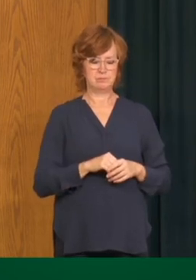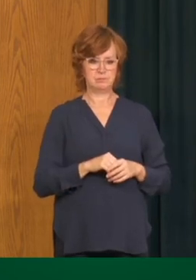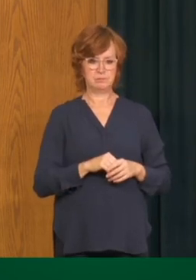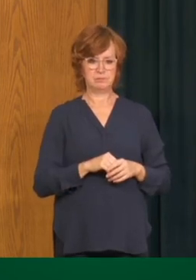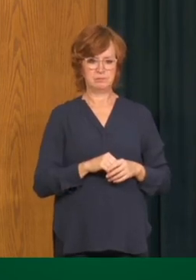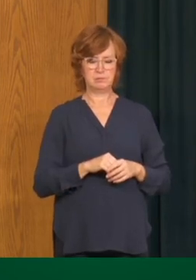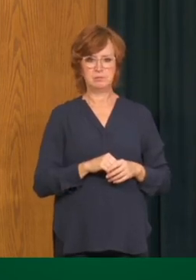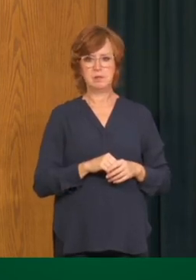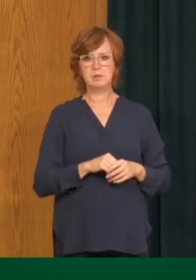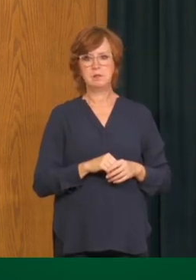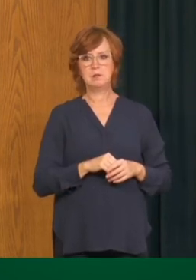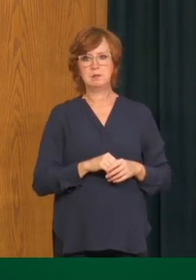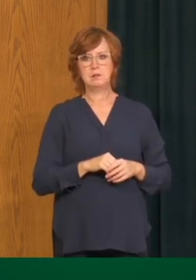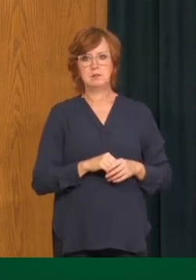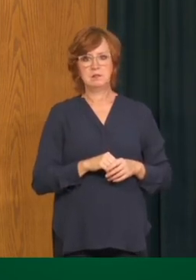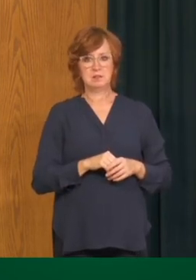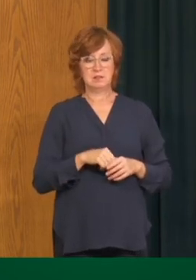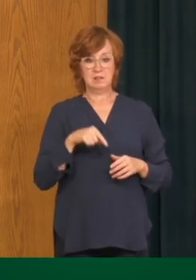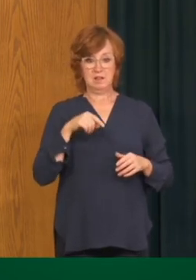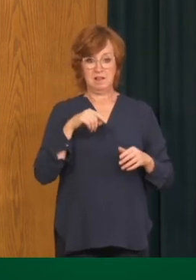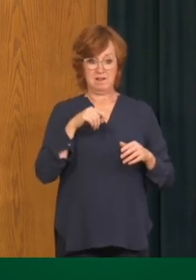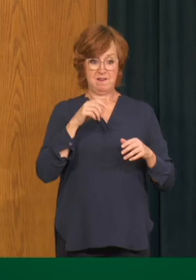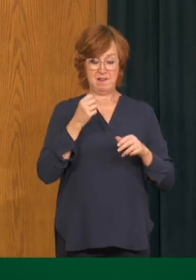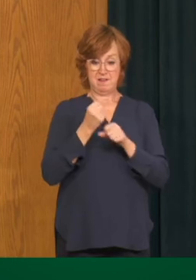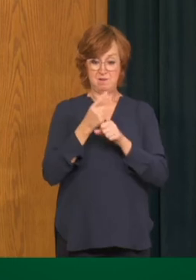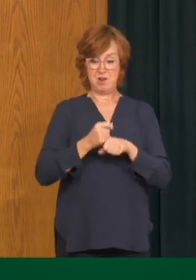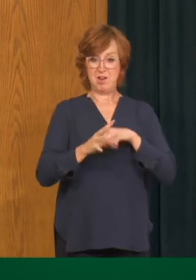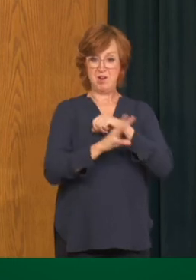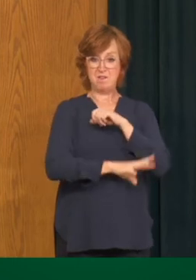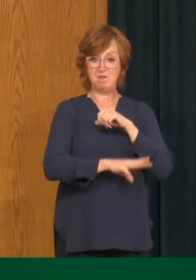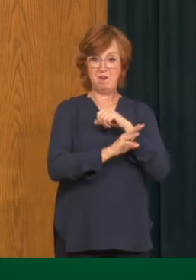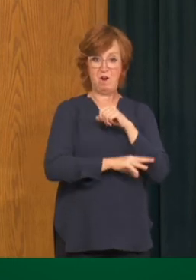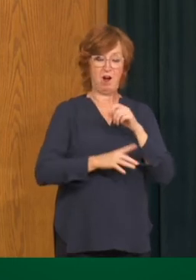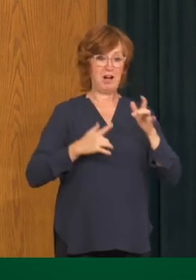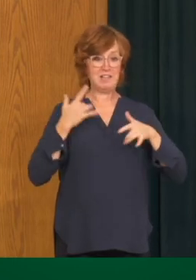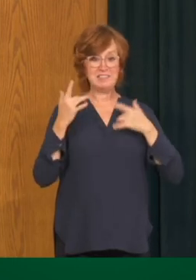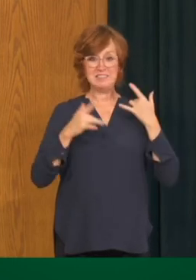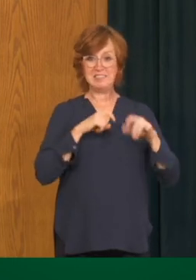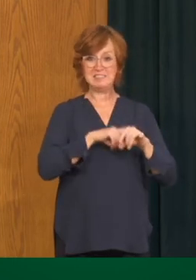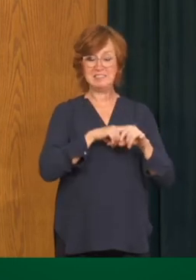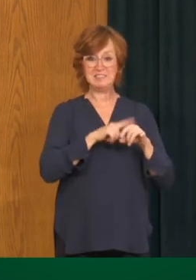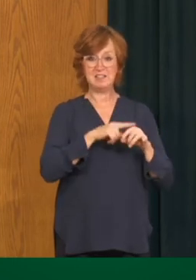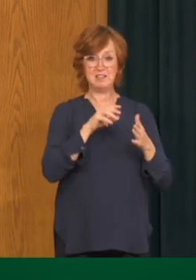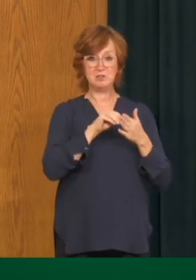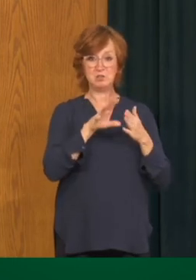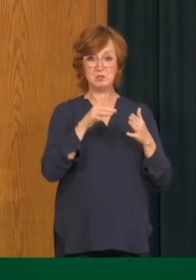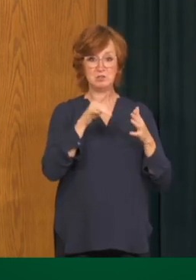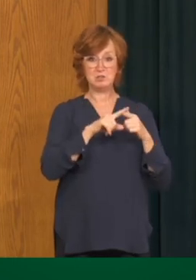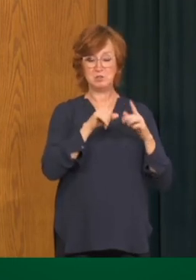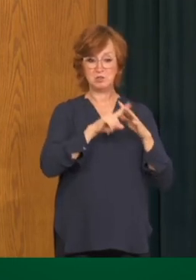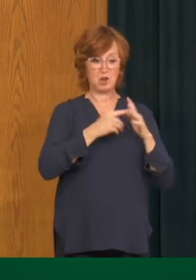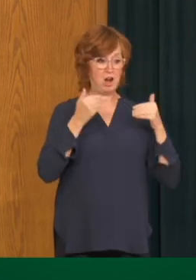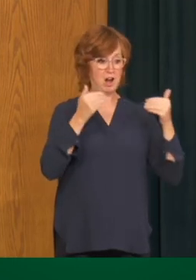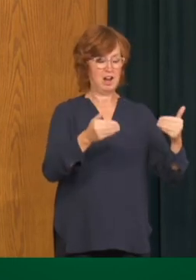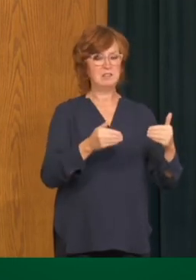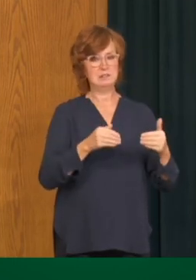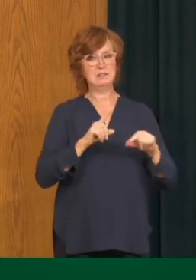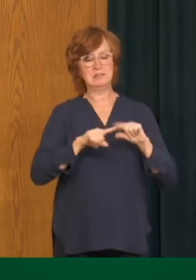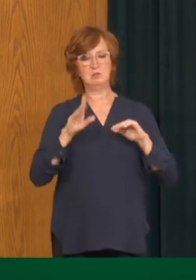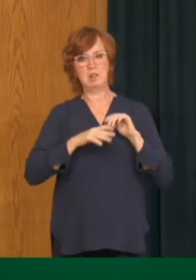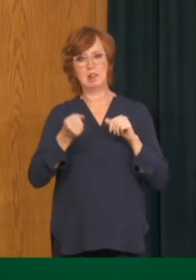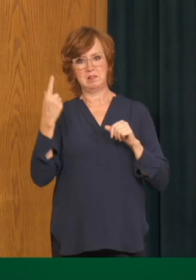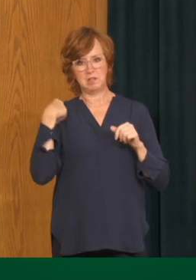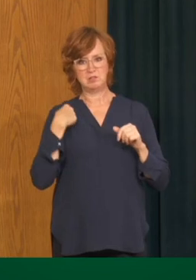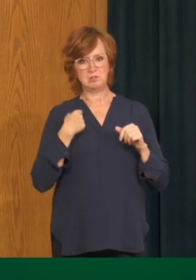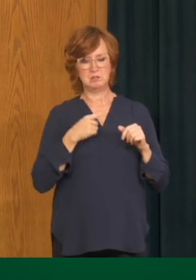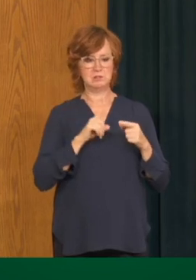same, but the way school starts, the way children have to behave in school and during lunchtime and recess, all